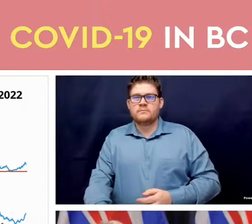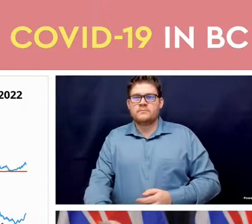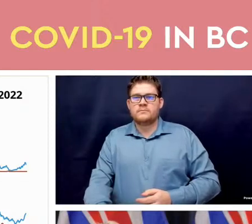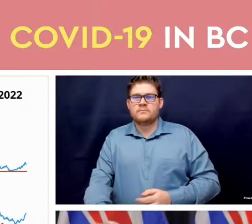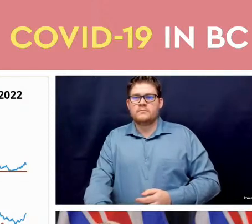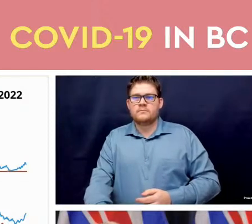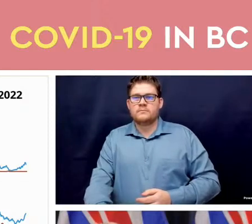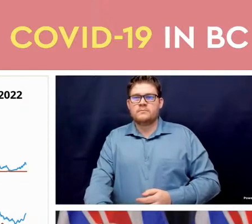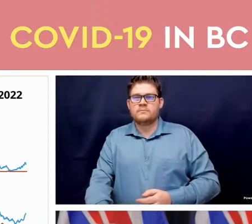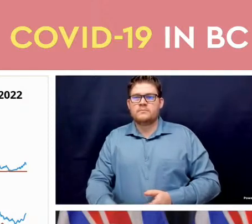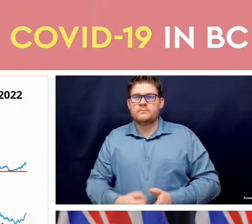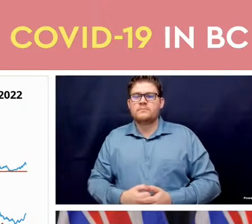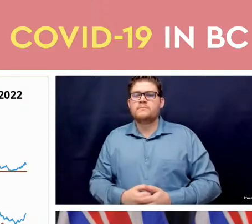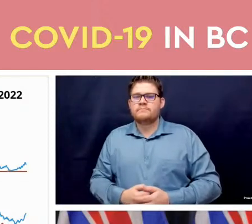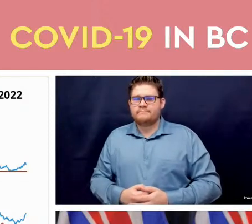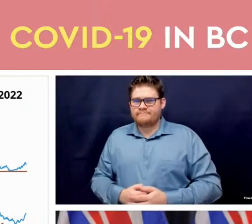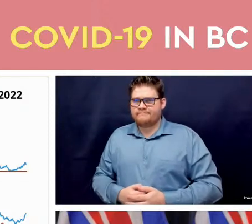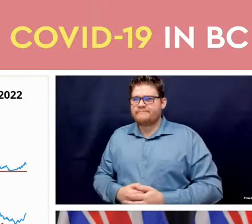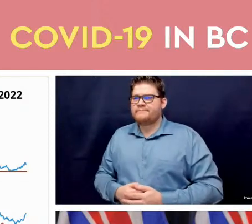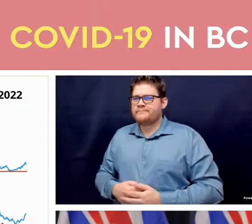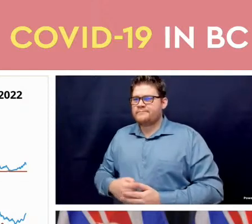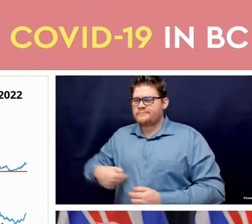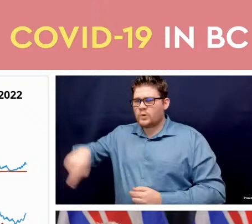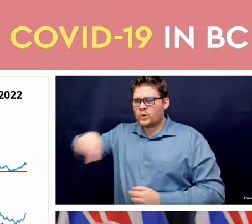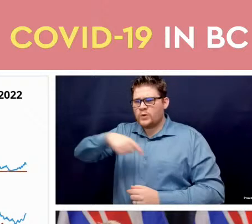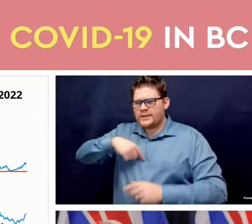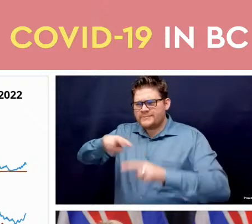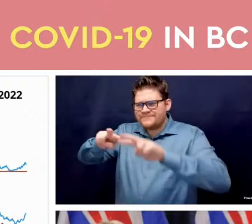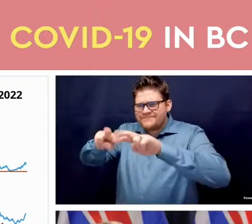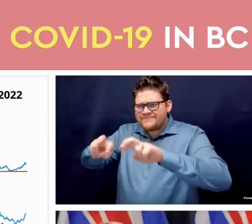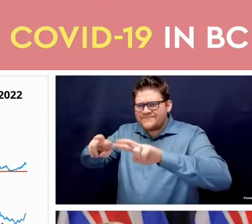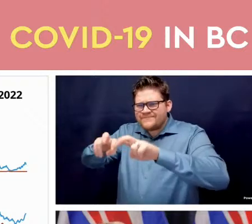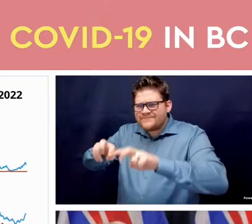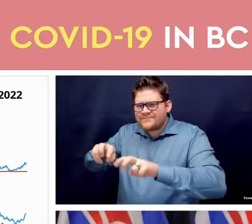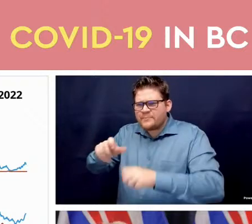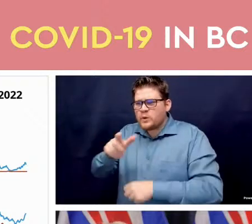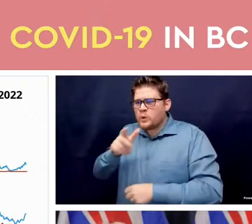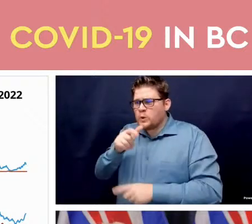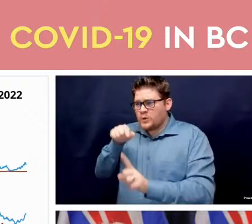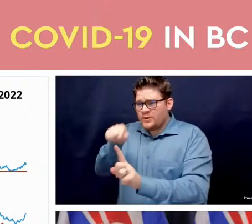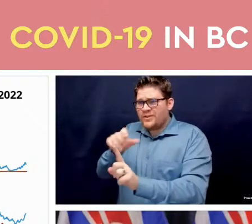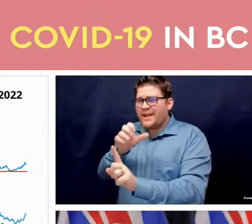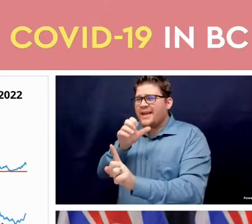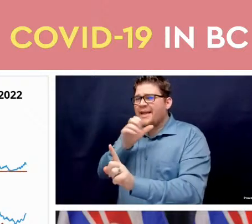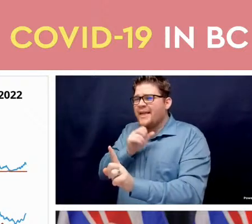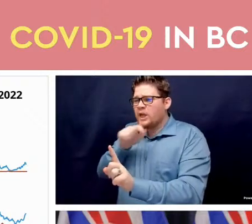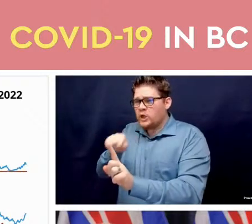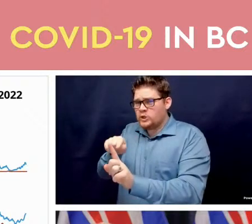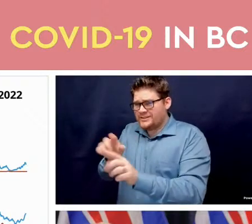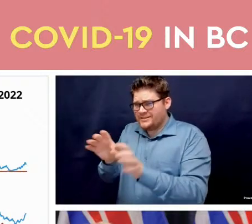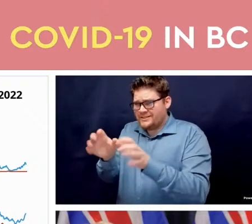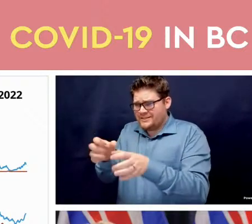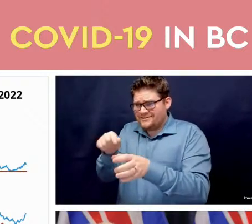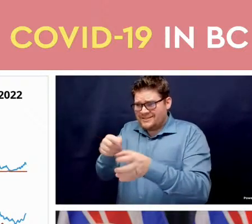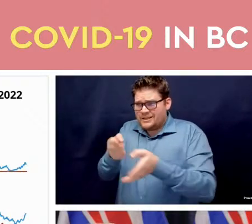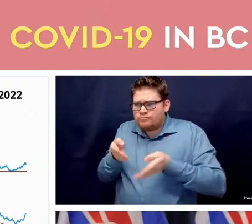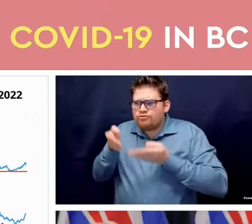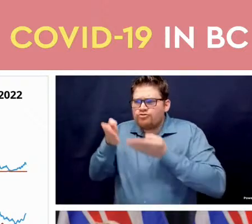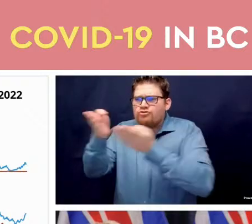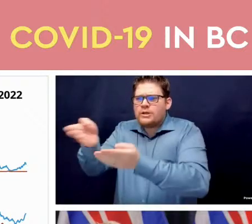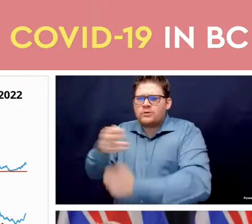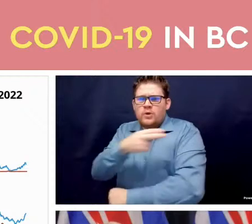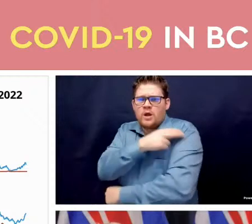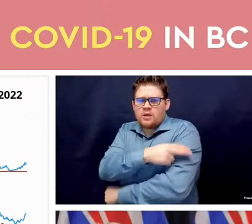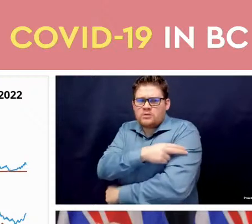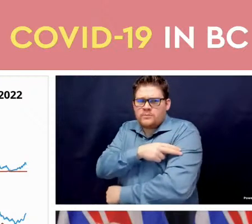who is most likely to be hospitalized. So looking at the hospital data by age across BC, we see that as well. We are